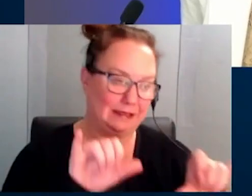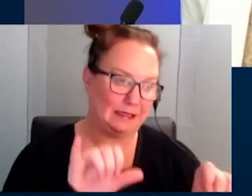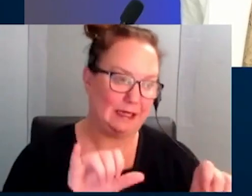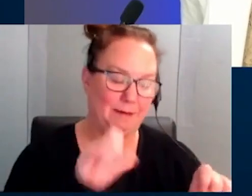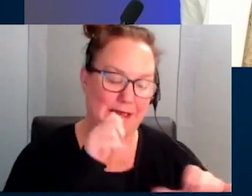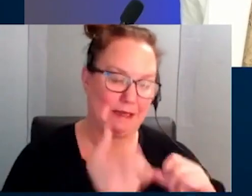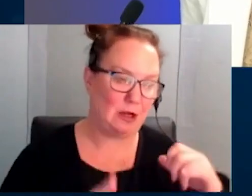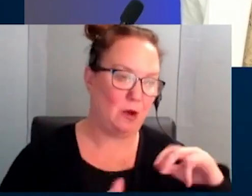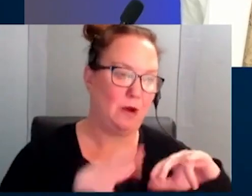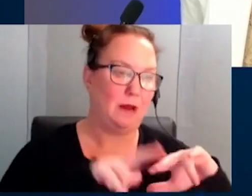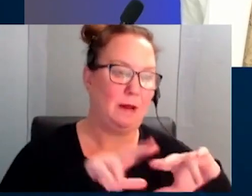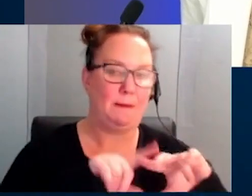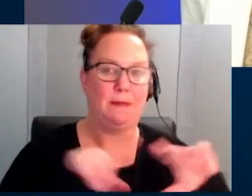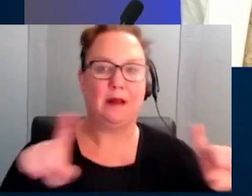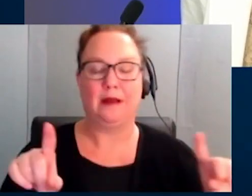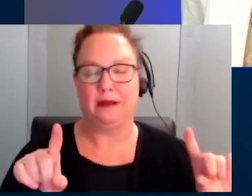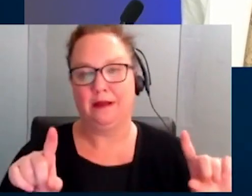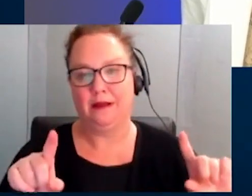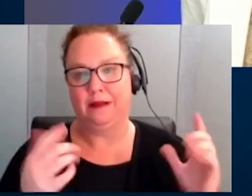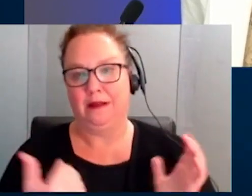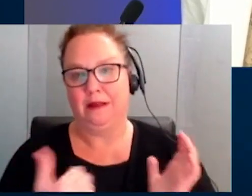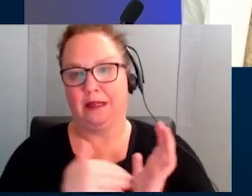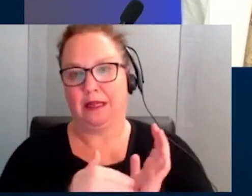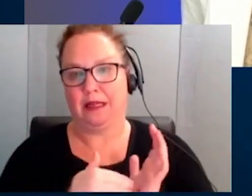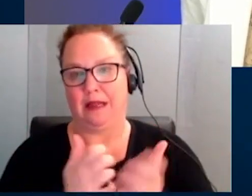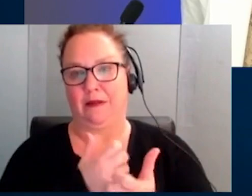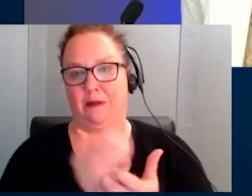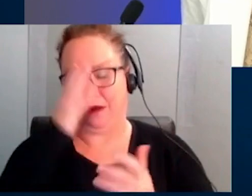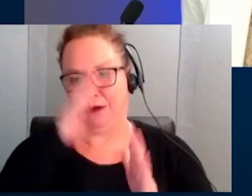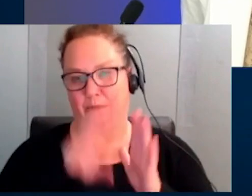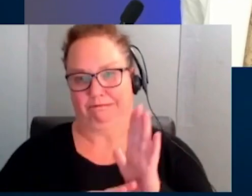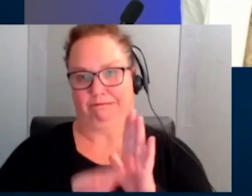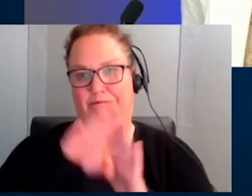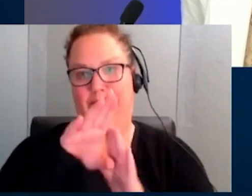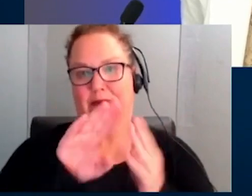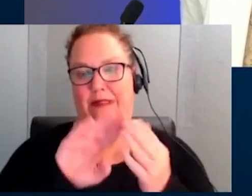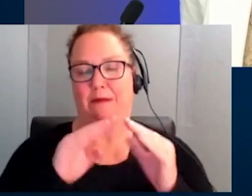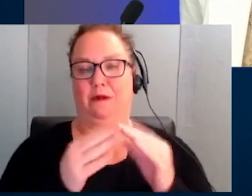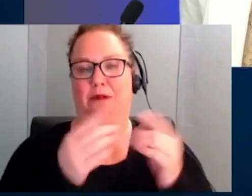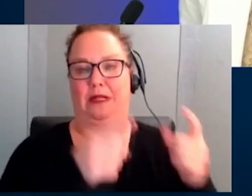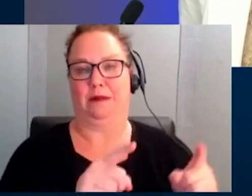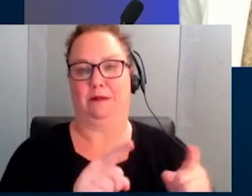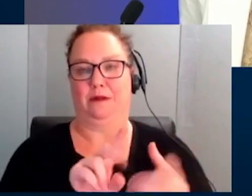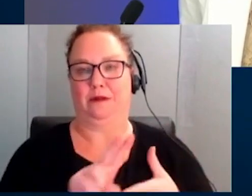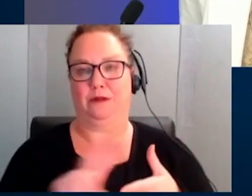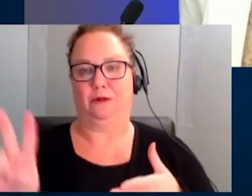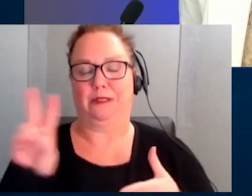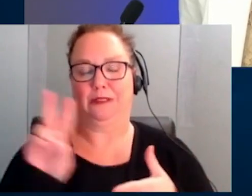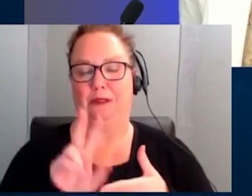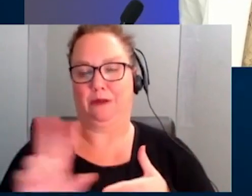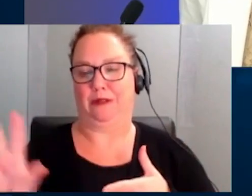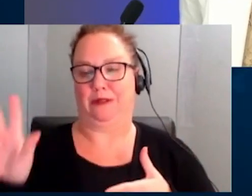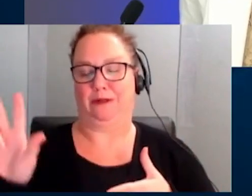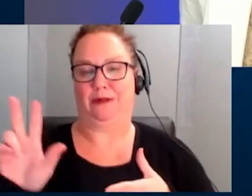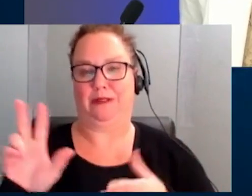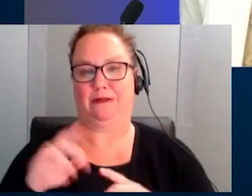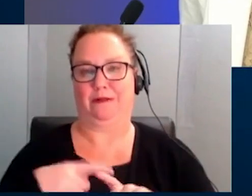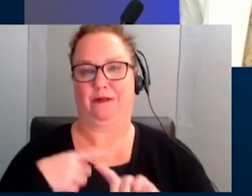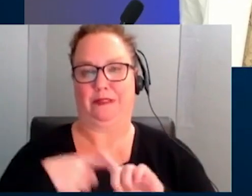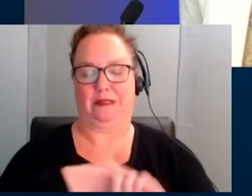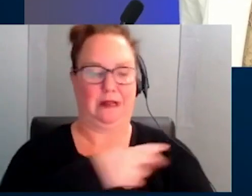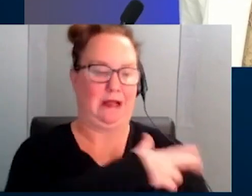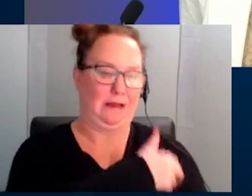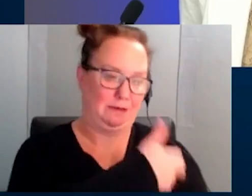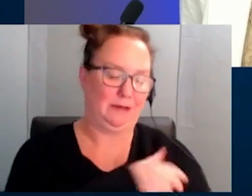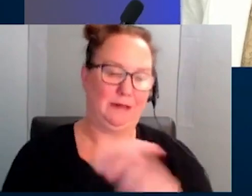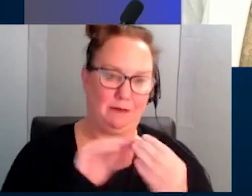But I think, again, we know the surge in cases that was occurring 2, 3, 4 weeks ago, we have to expect hospitalizations to go